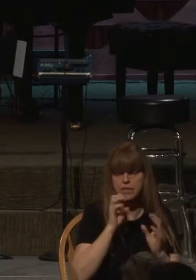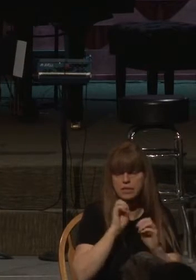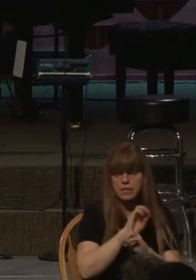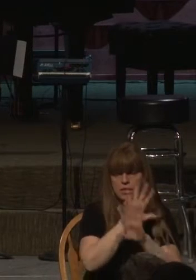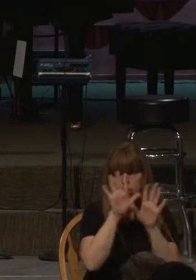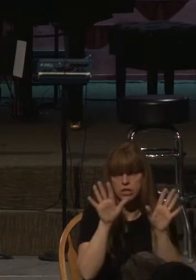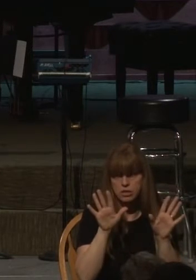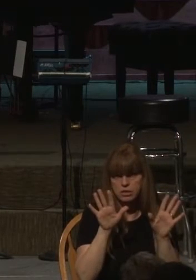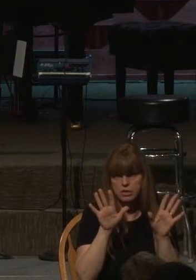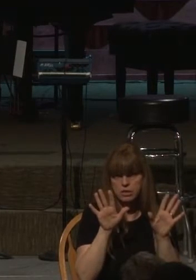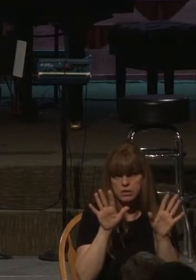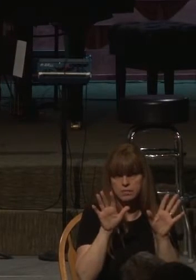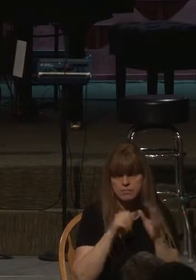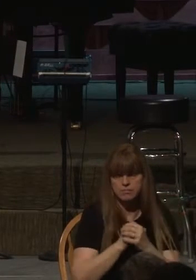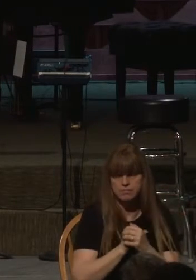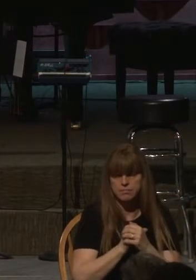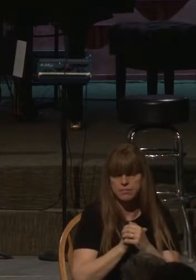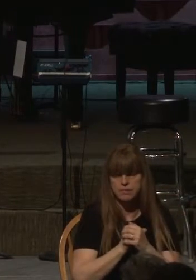just to be clear,